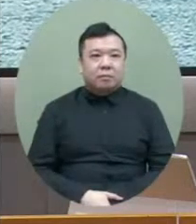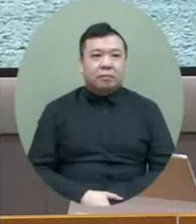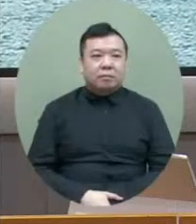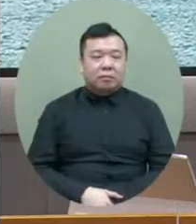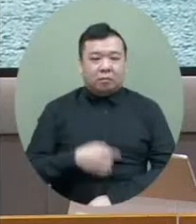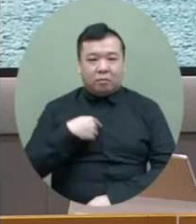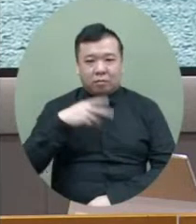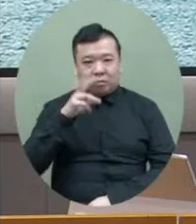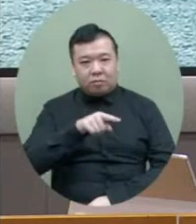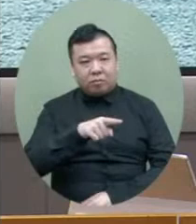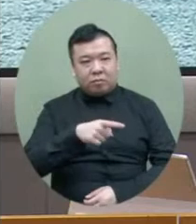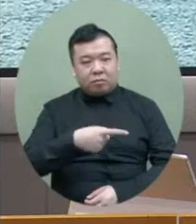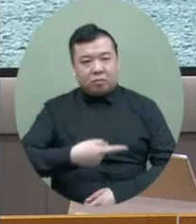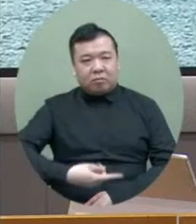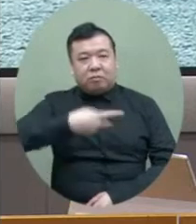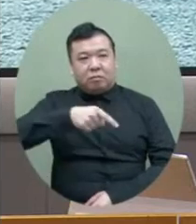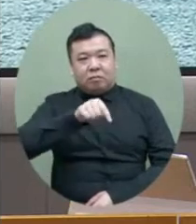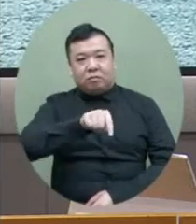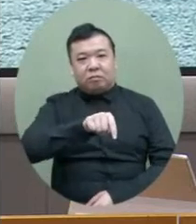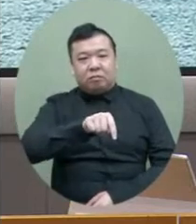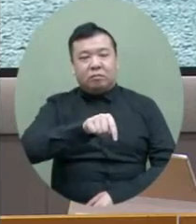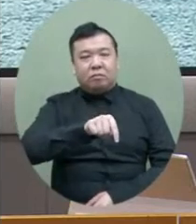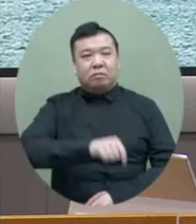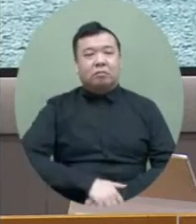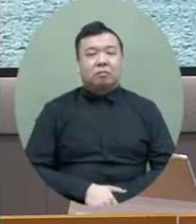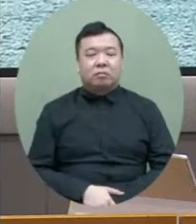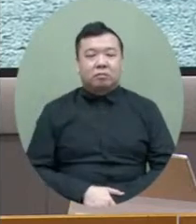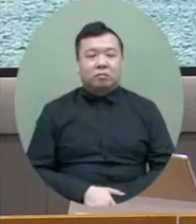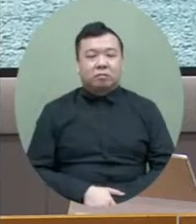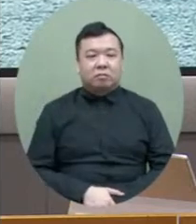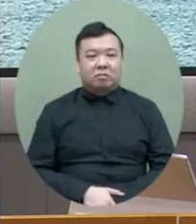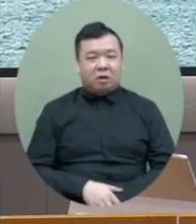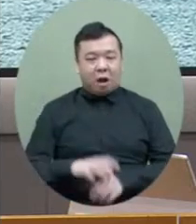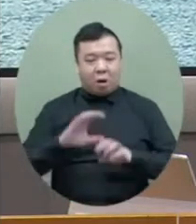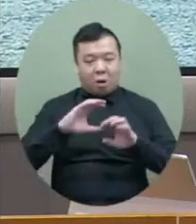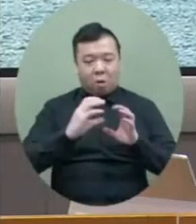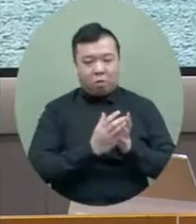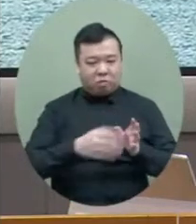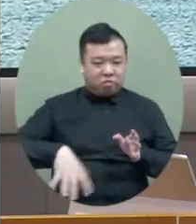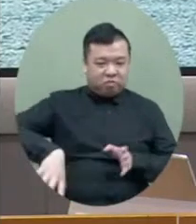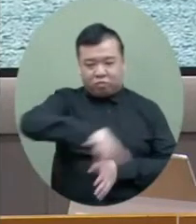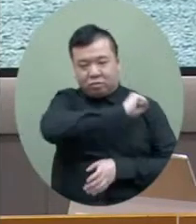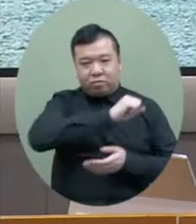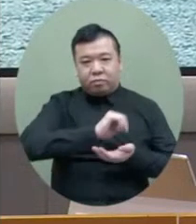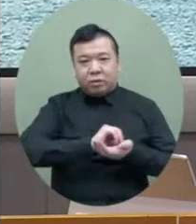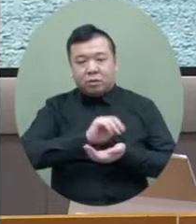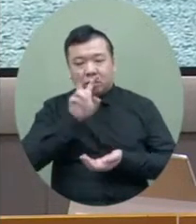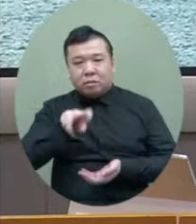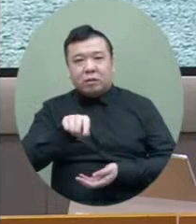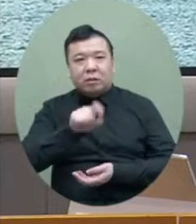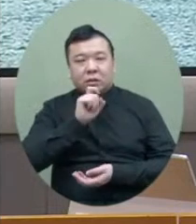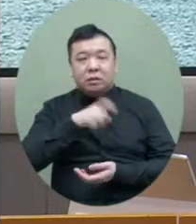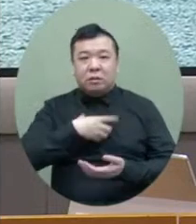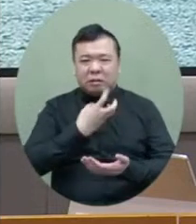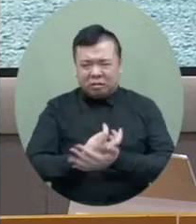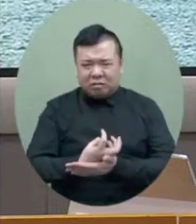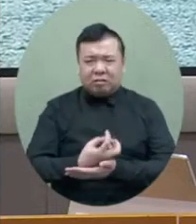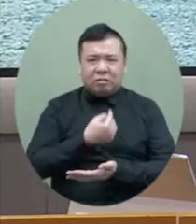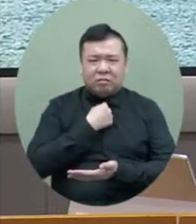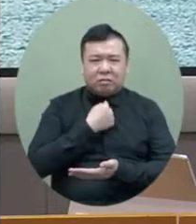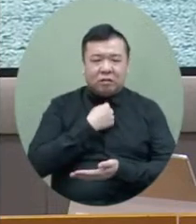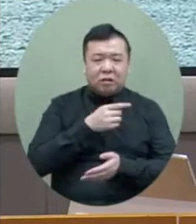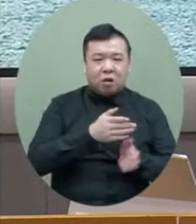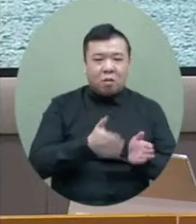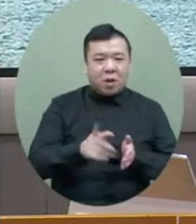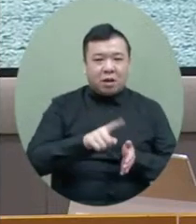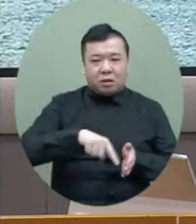so as a precautionary measure, we will arrange all the other 4 units, the residents in those